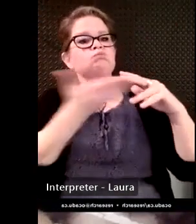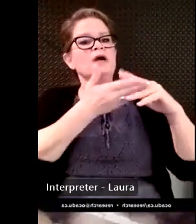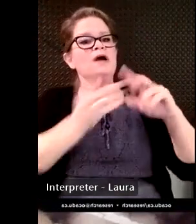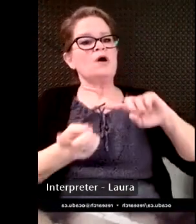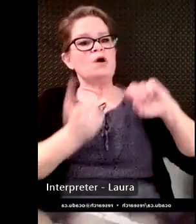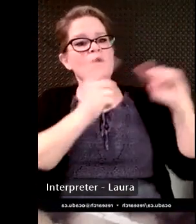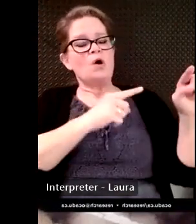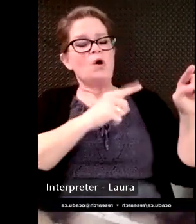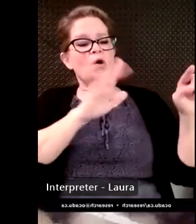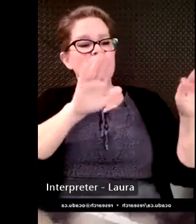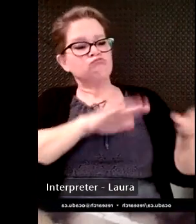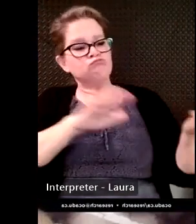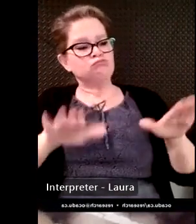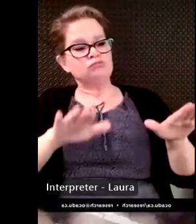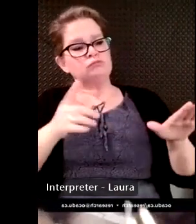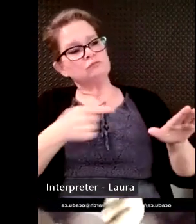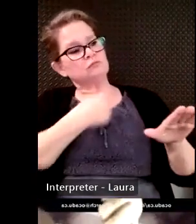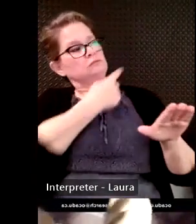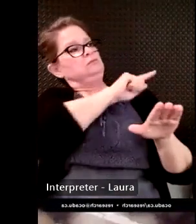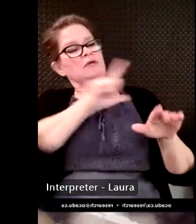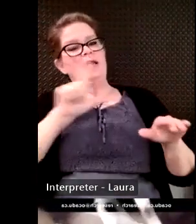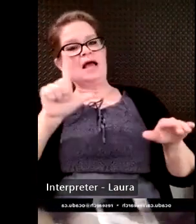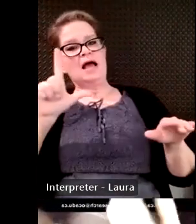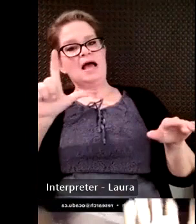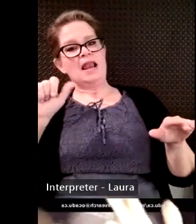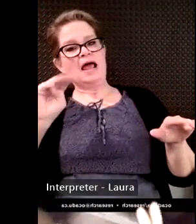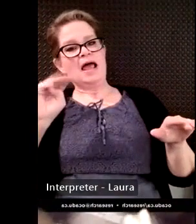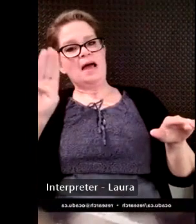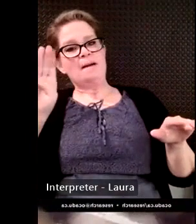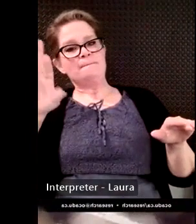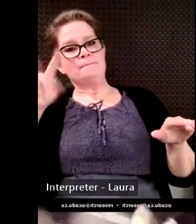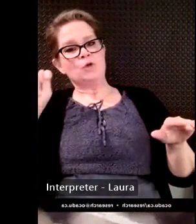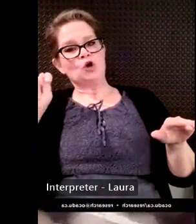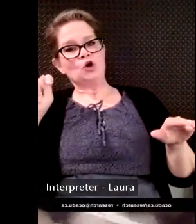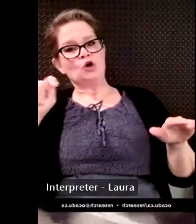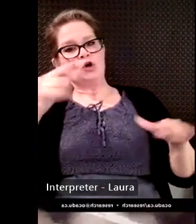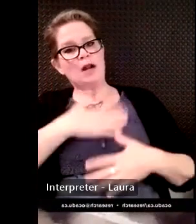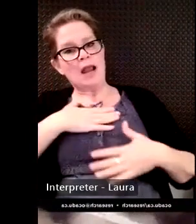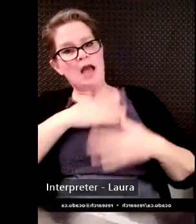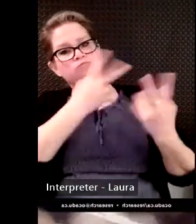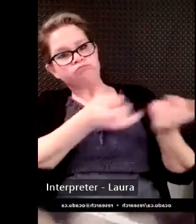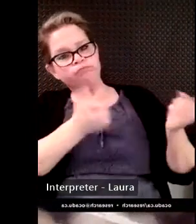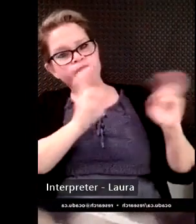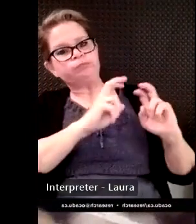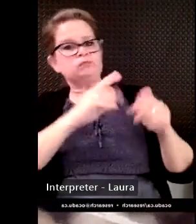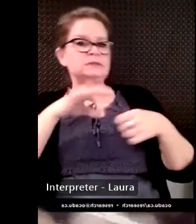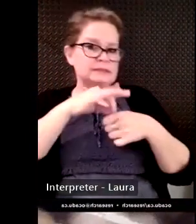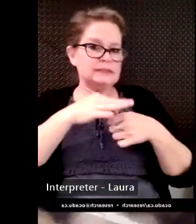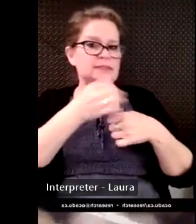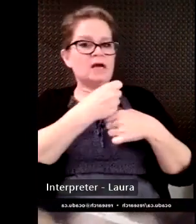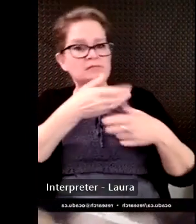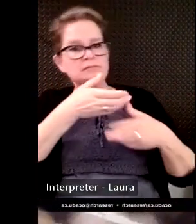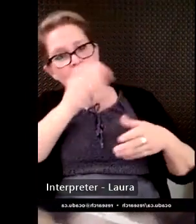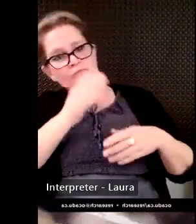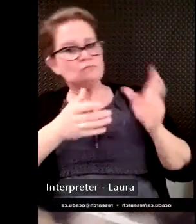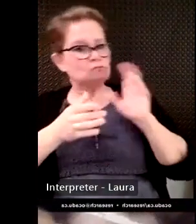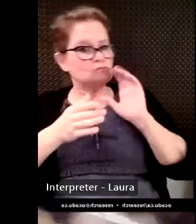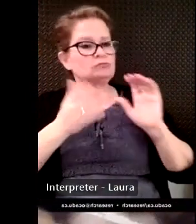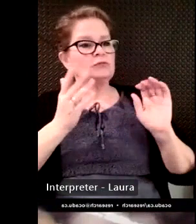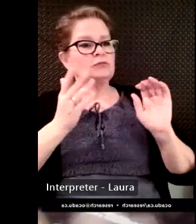need time to take a break, just go out through those doors. You can go in there and help yourself to something, come back, or take time away. that's all